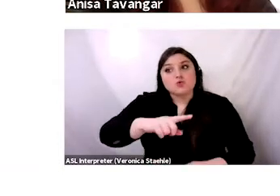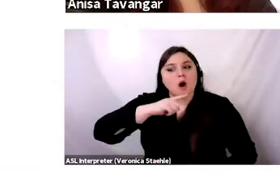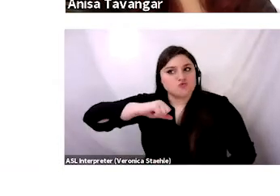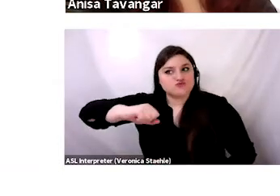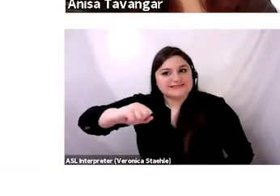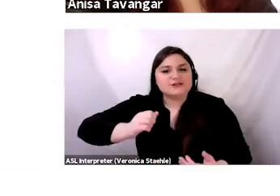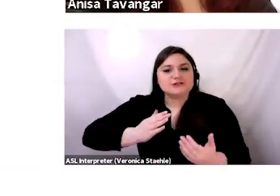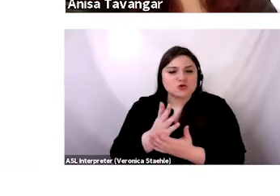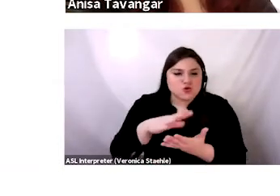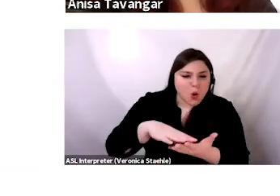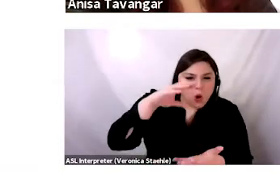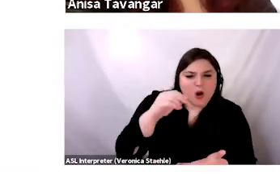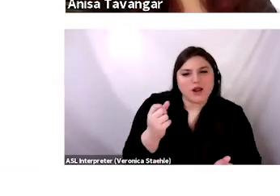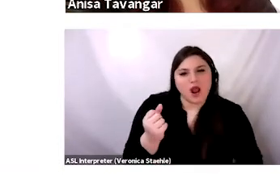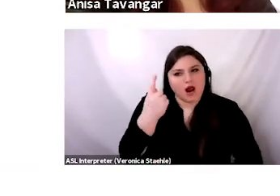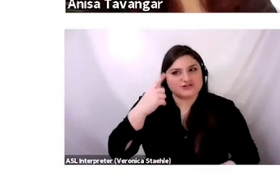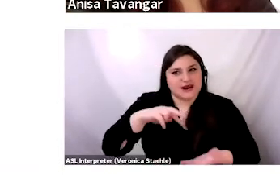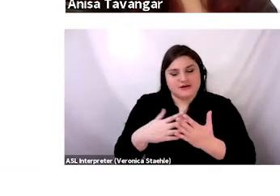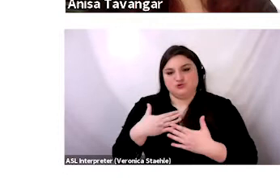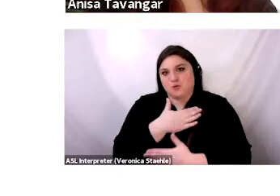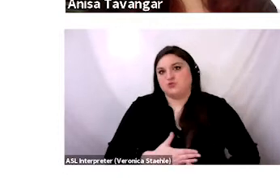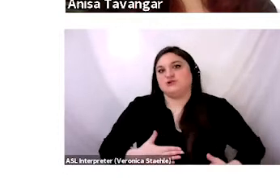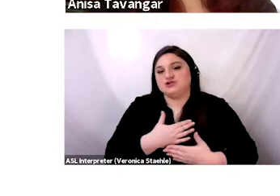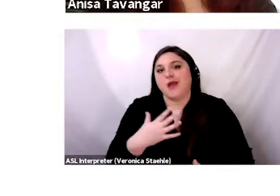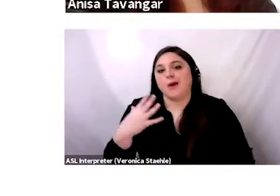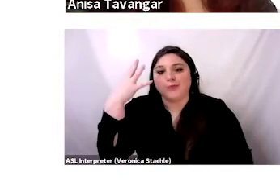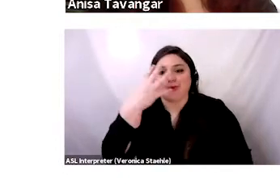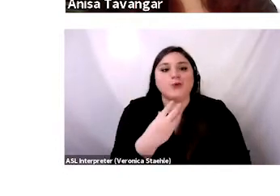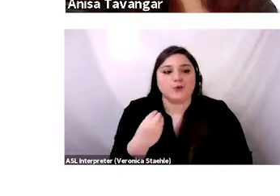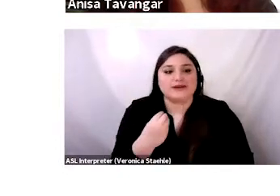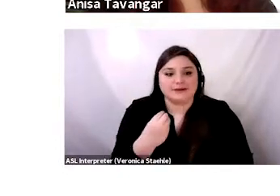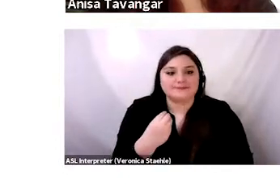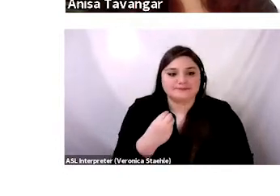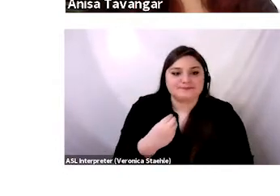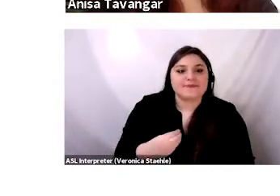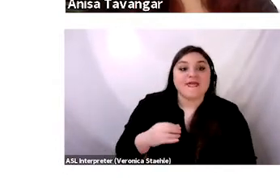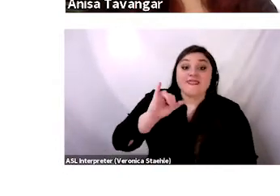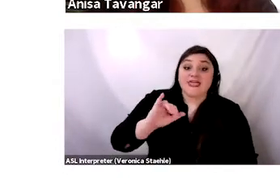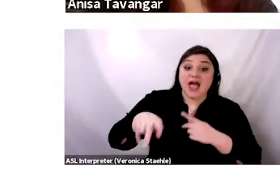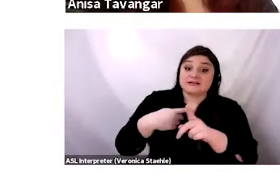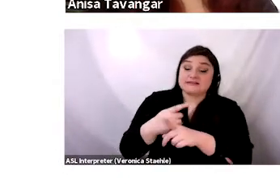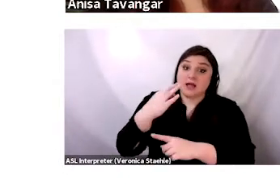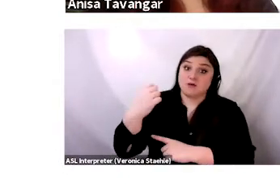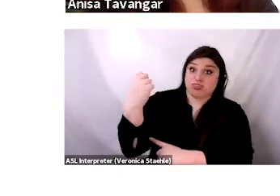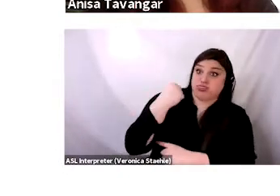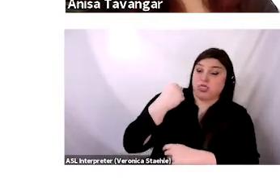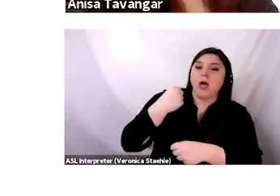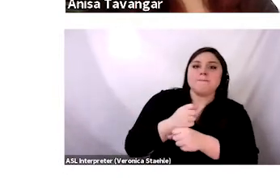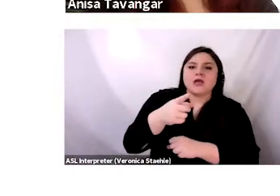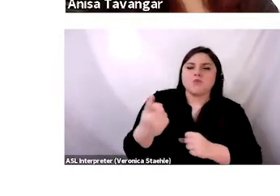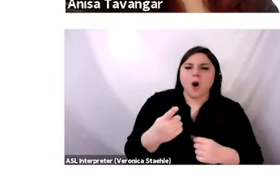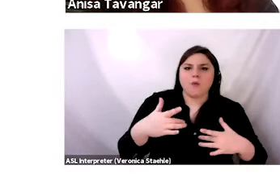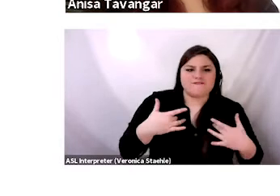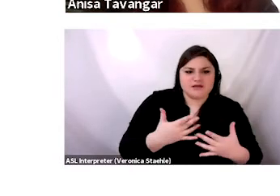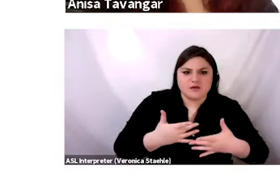presence of beauty is an act of resistance in a culture of domination that recognizes the production of a pervasive feeling of